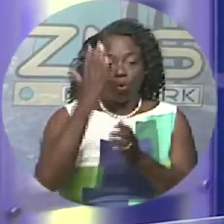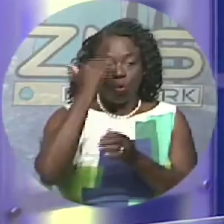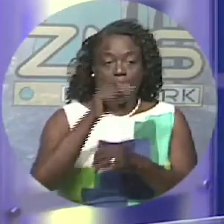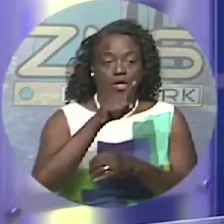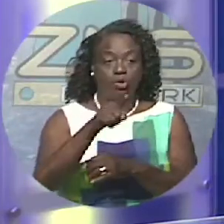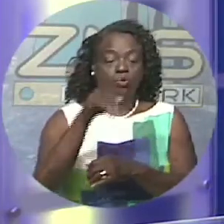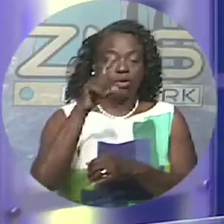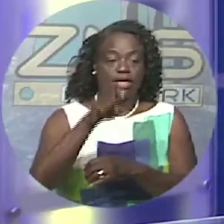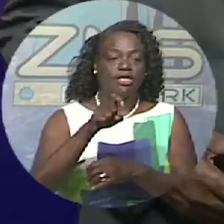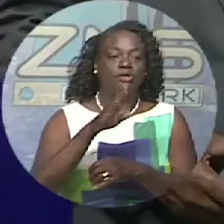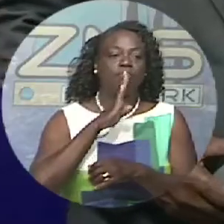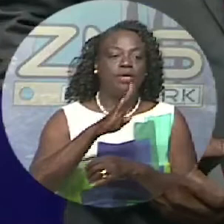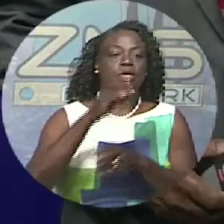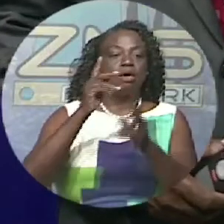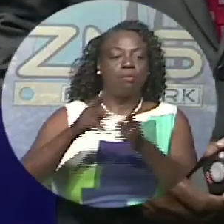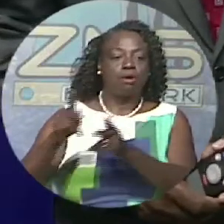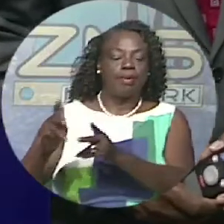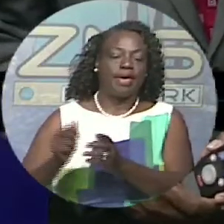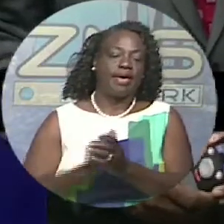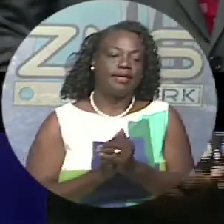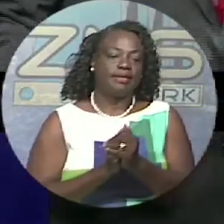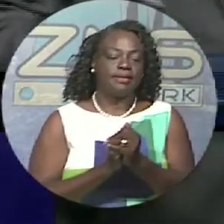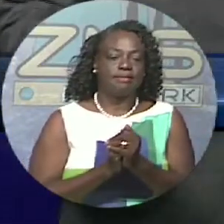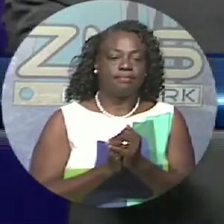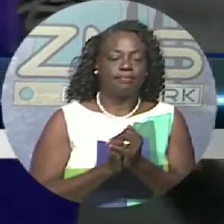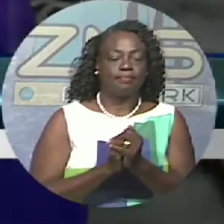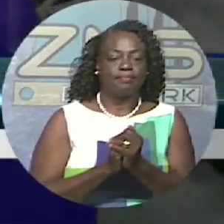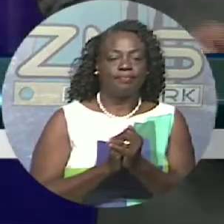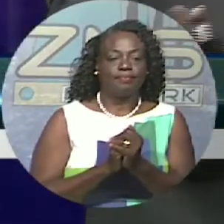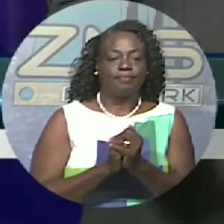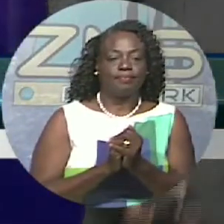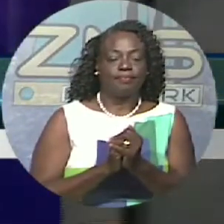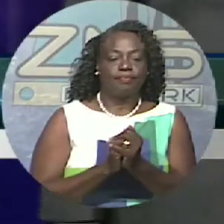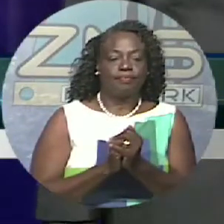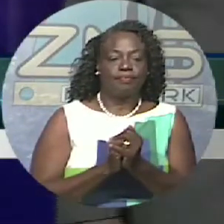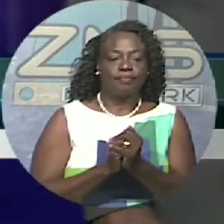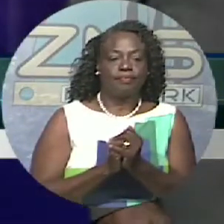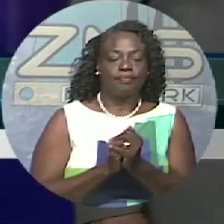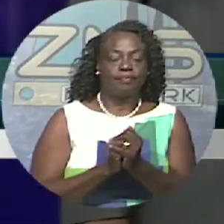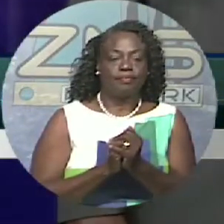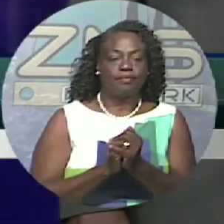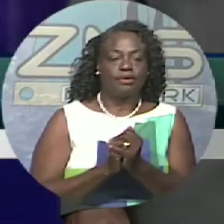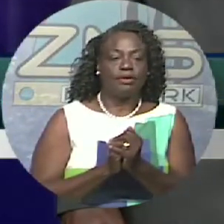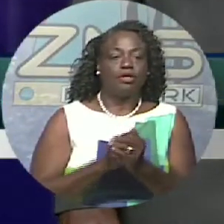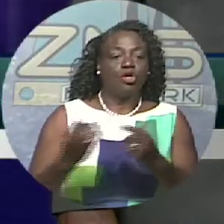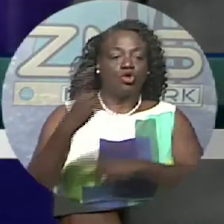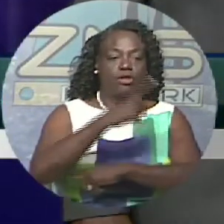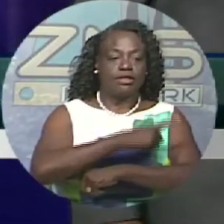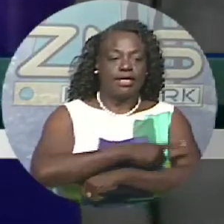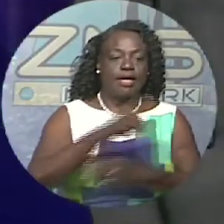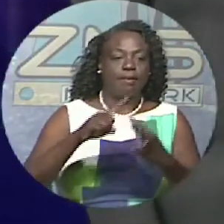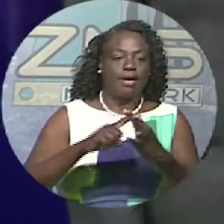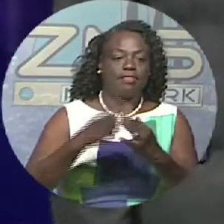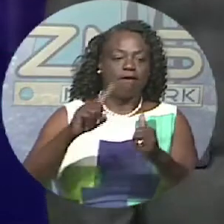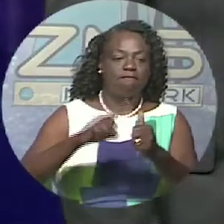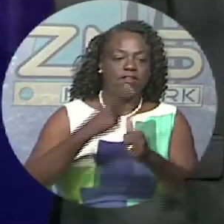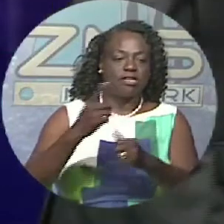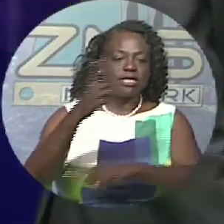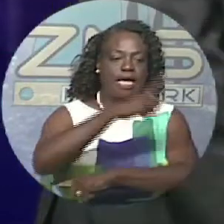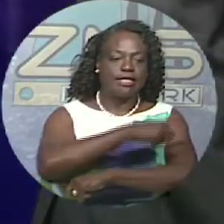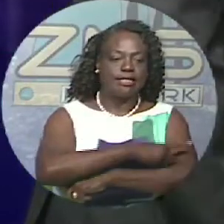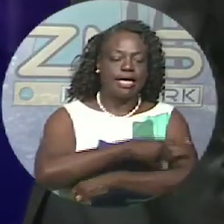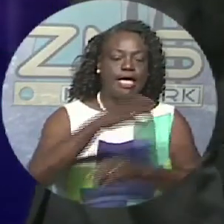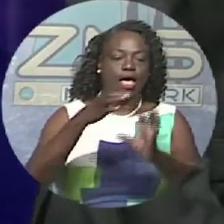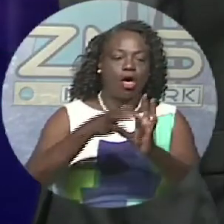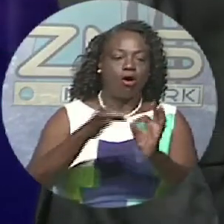be prepared. Good evening, Greg. Yeah, good evening, Candino, and good evening, everybody. Of course, yeah, you did mention today beginning the first day of the official